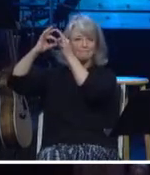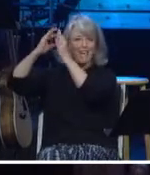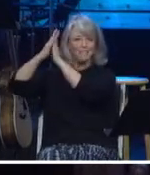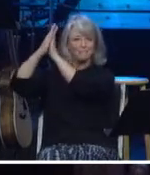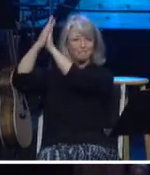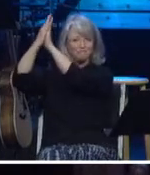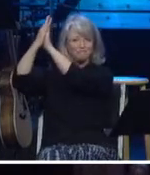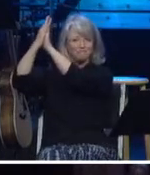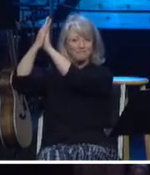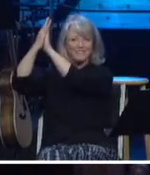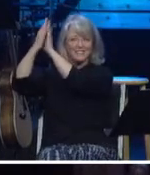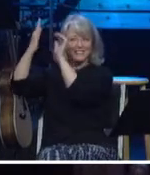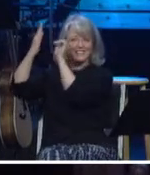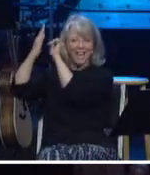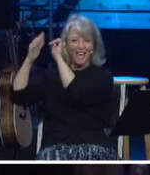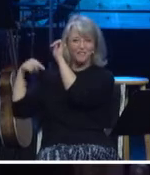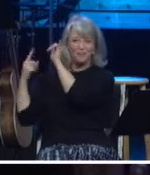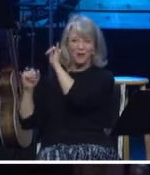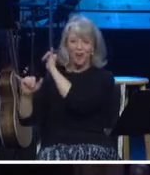presence.